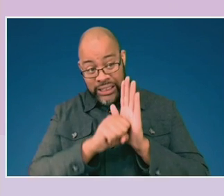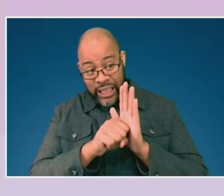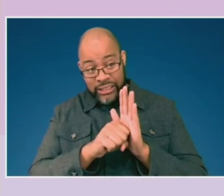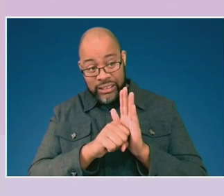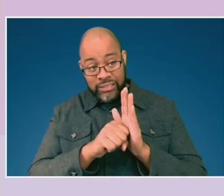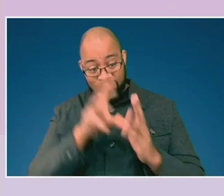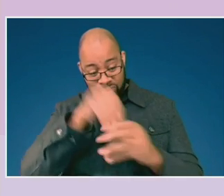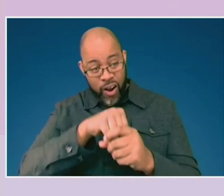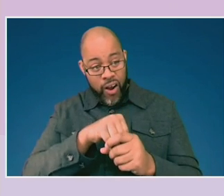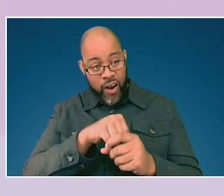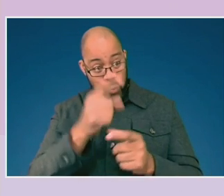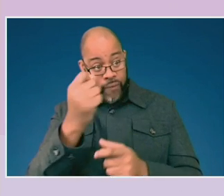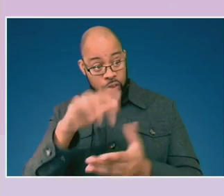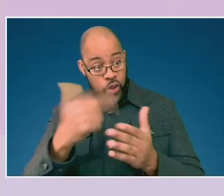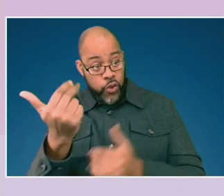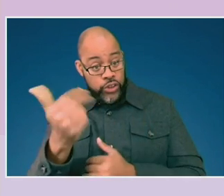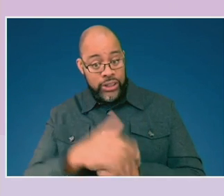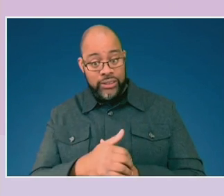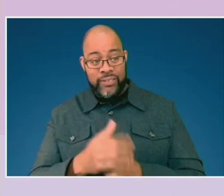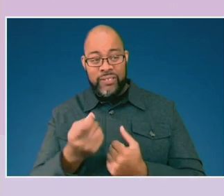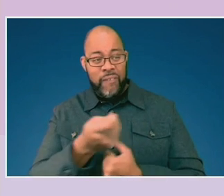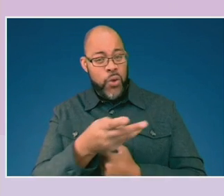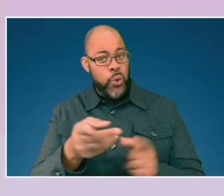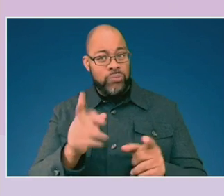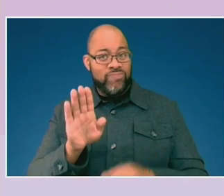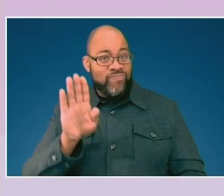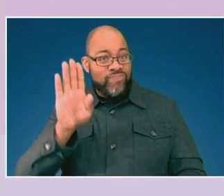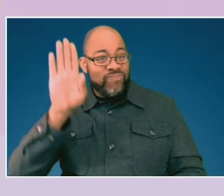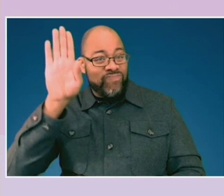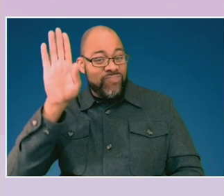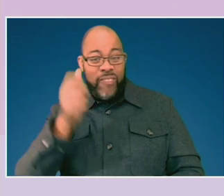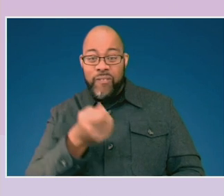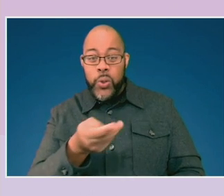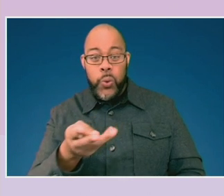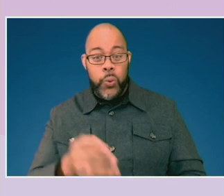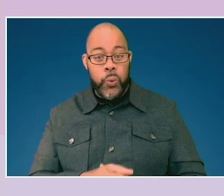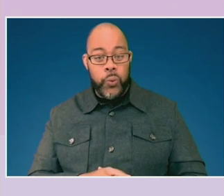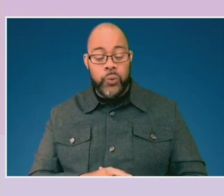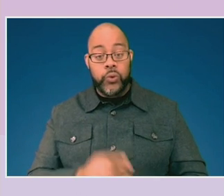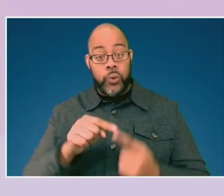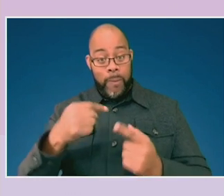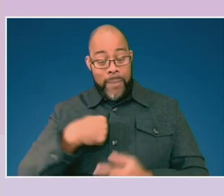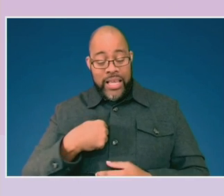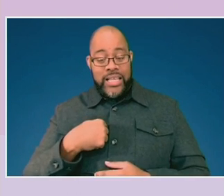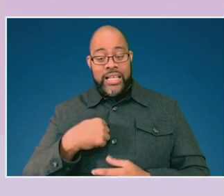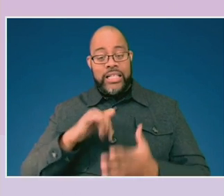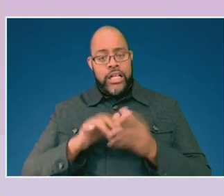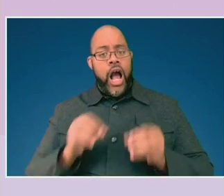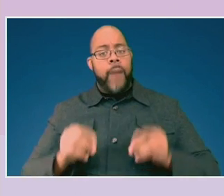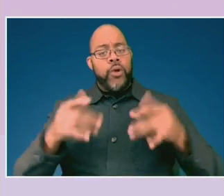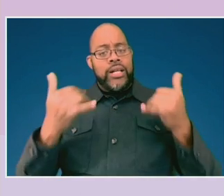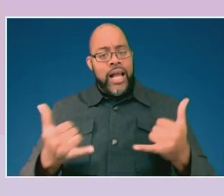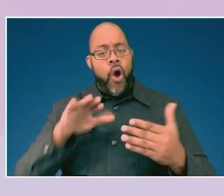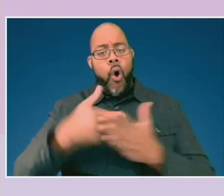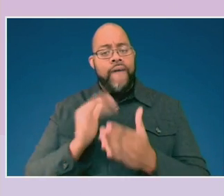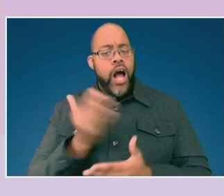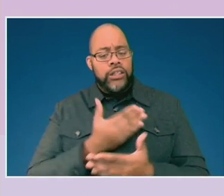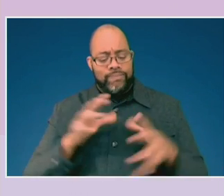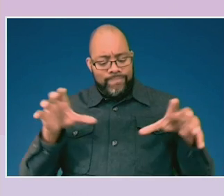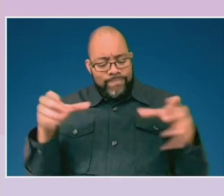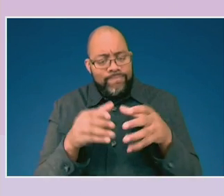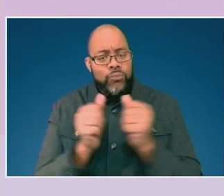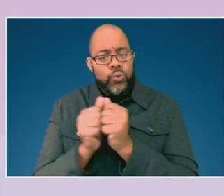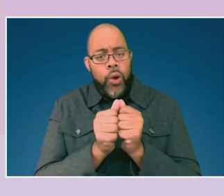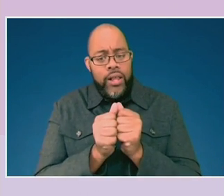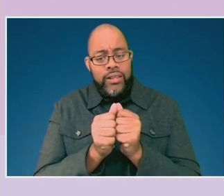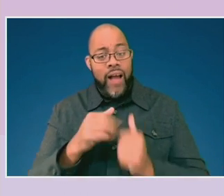those states, and very few of them raised their hands. So to me, this is an opportunity for all of us to come together. I've even